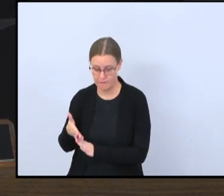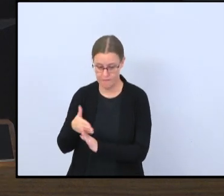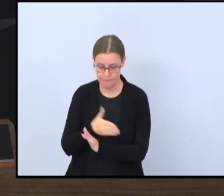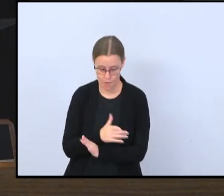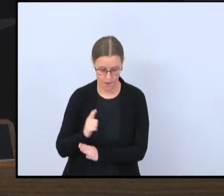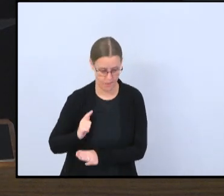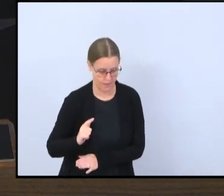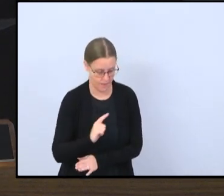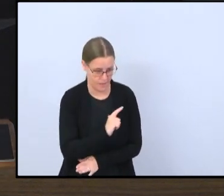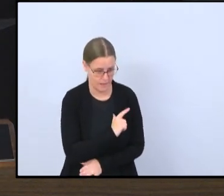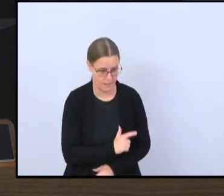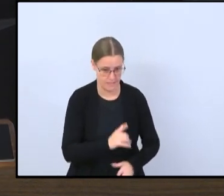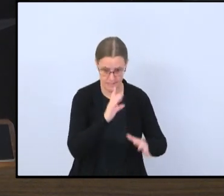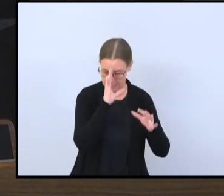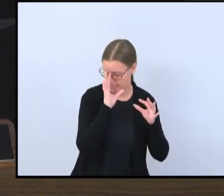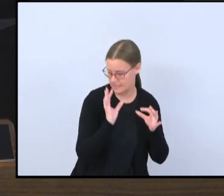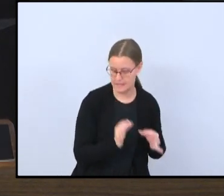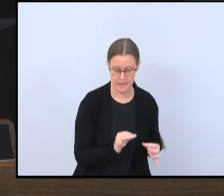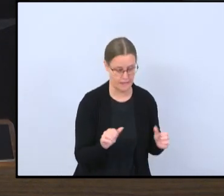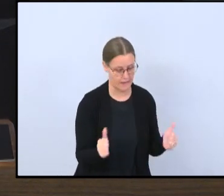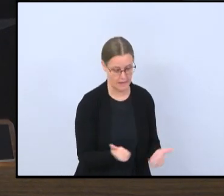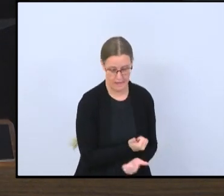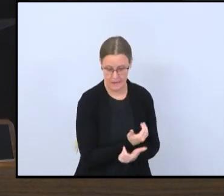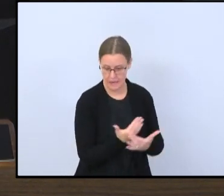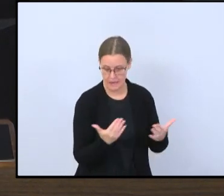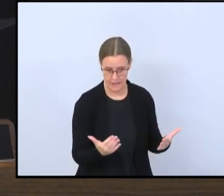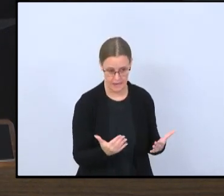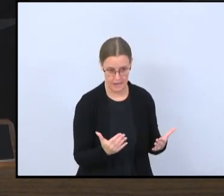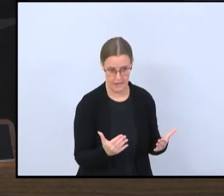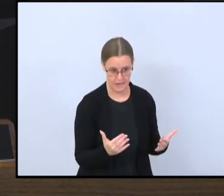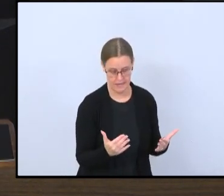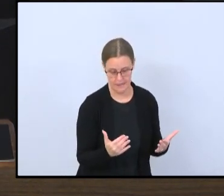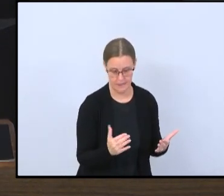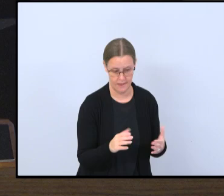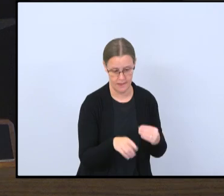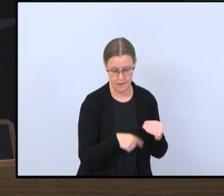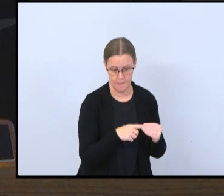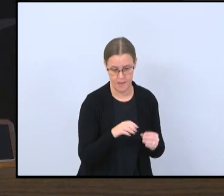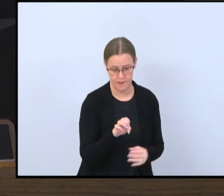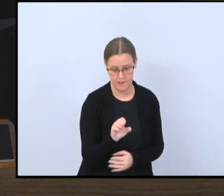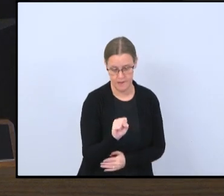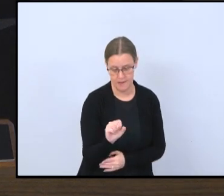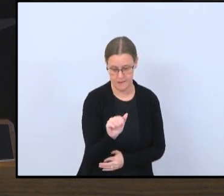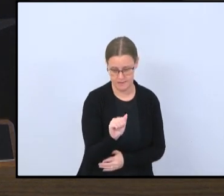legislature decided anything about ESAs or vouchers.